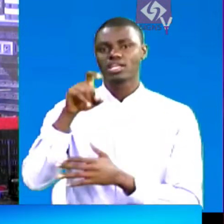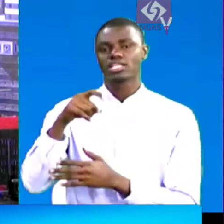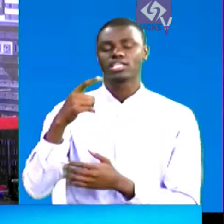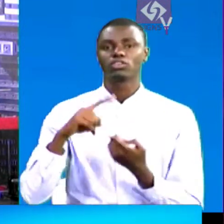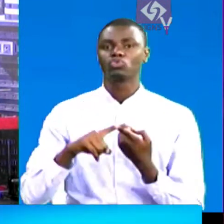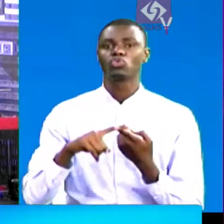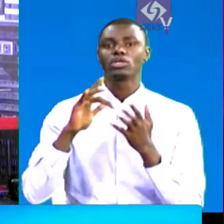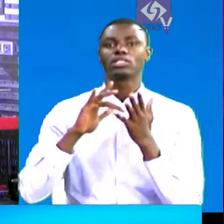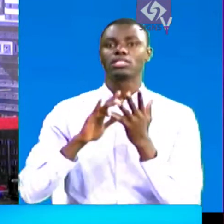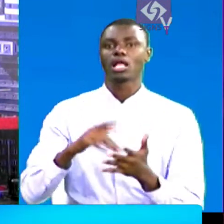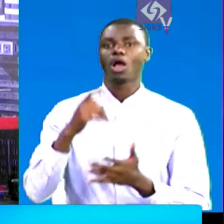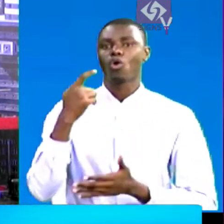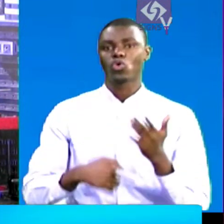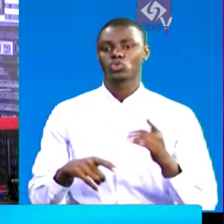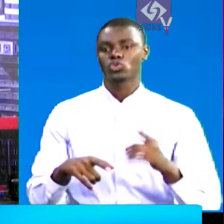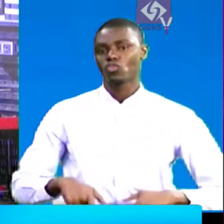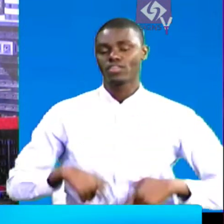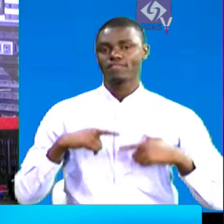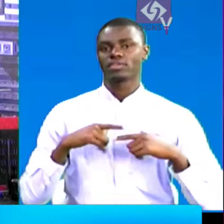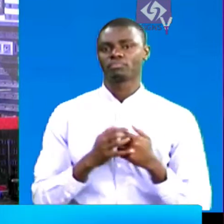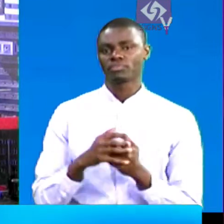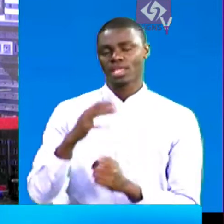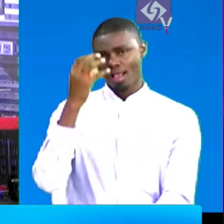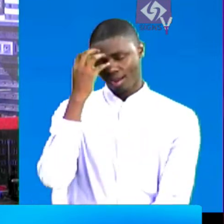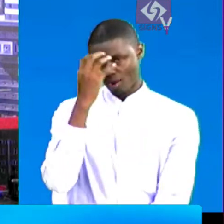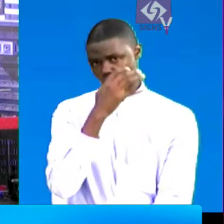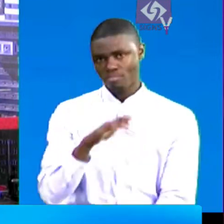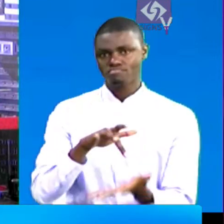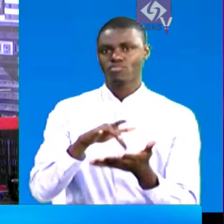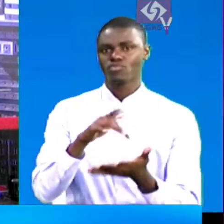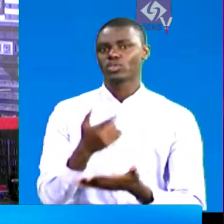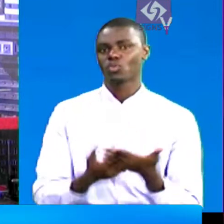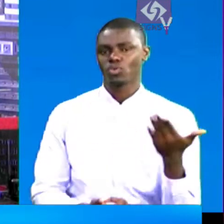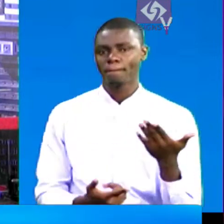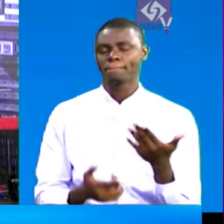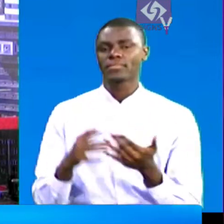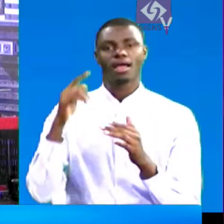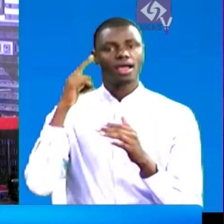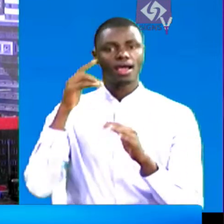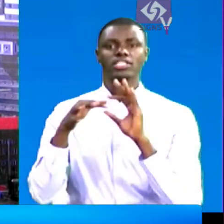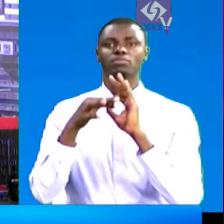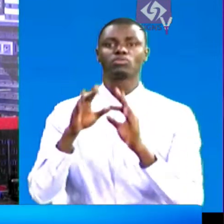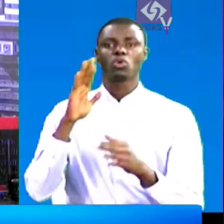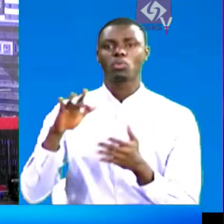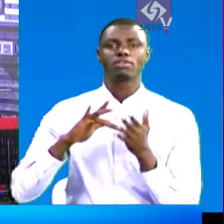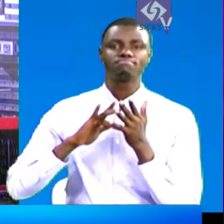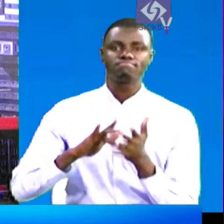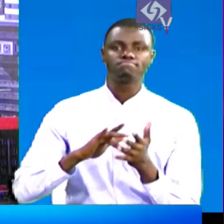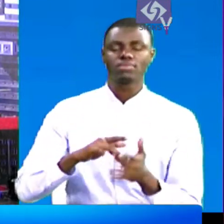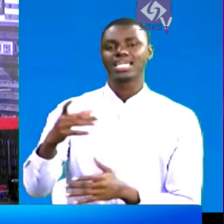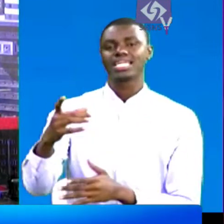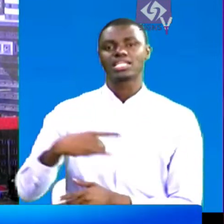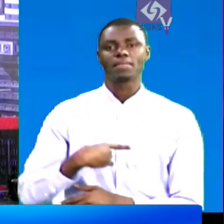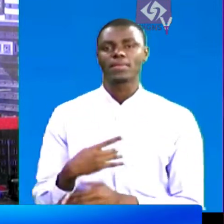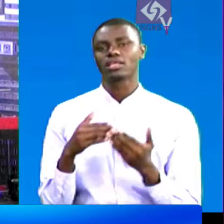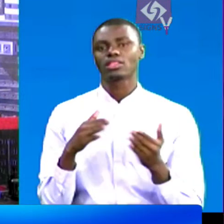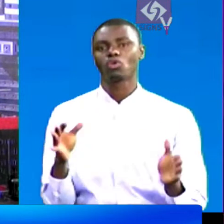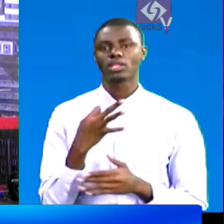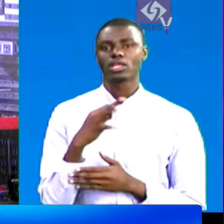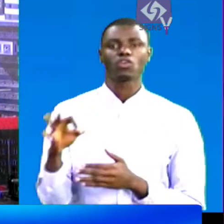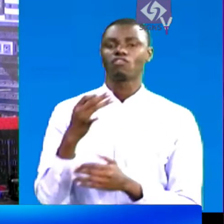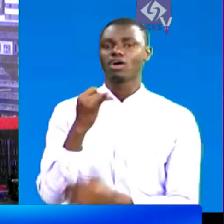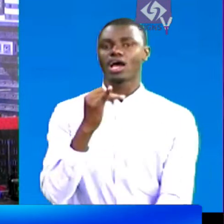stress the cost of living. Karua emphasized that Azimio will persist in demanding the opening